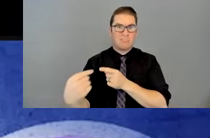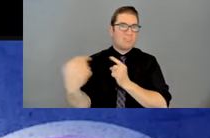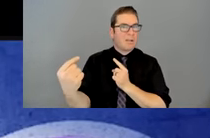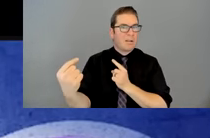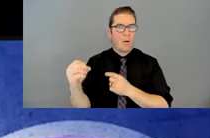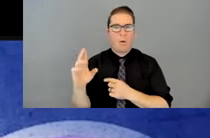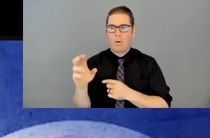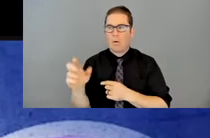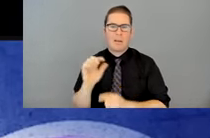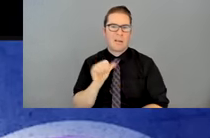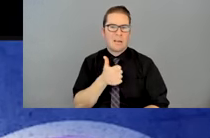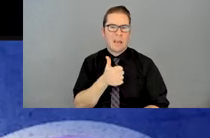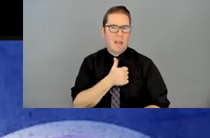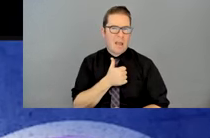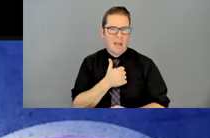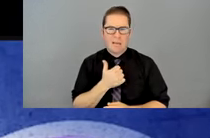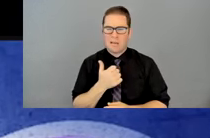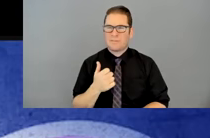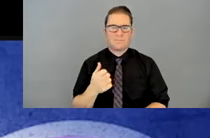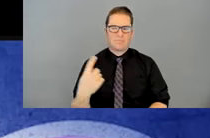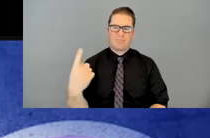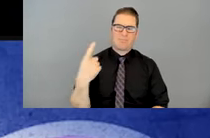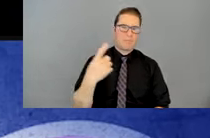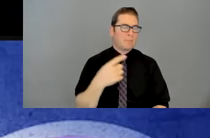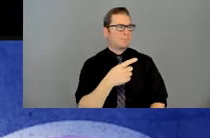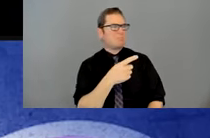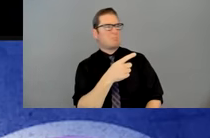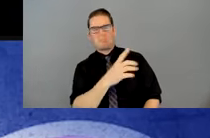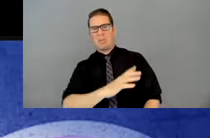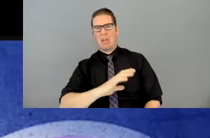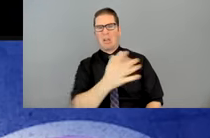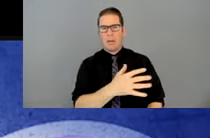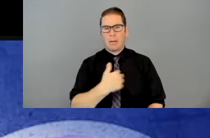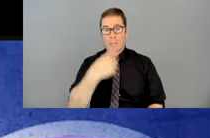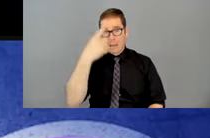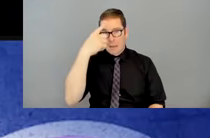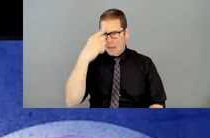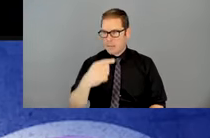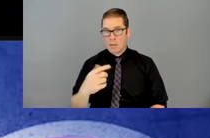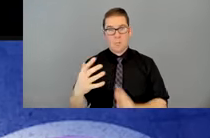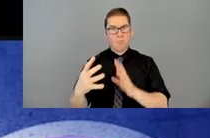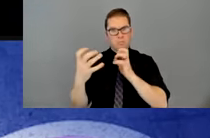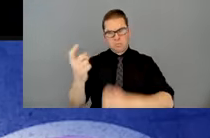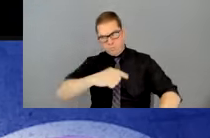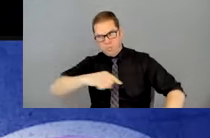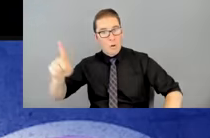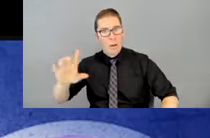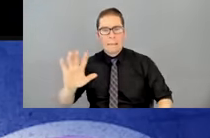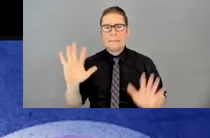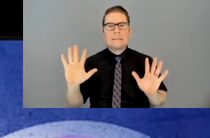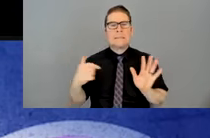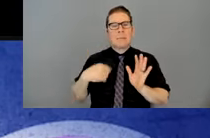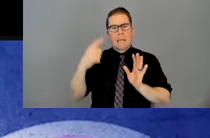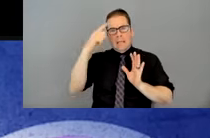attitude, right, with me, I'm thinking about what's going on with that student, right? I'm gonna lean